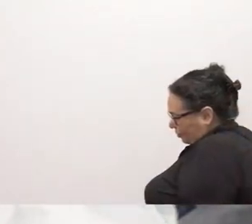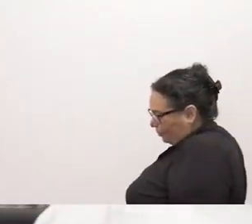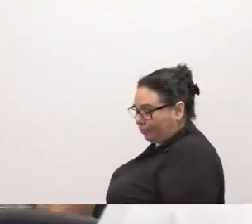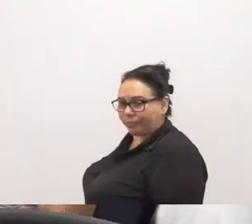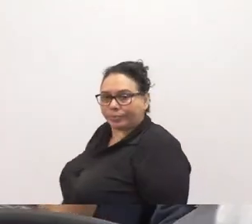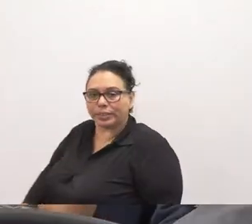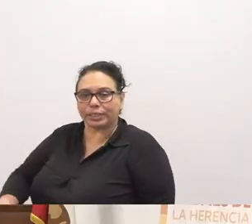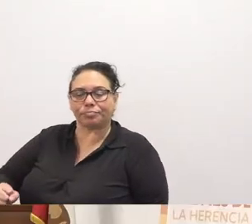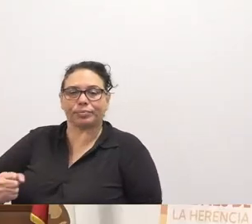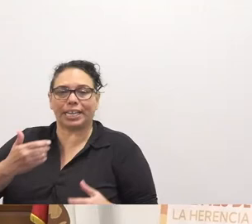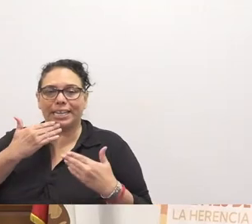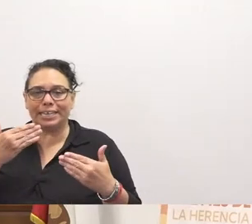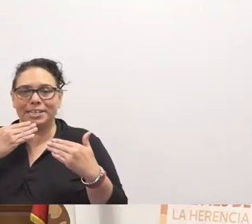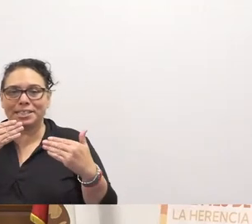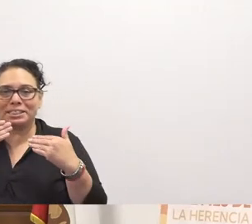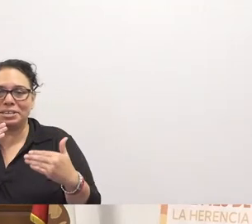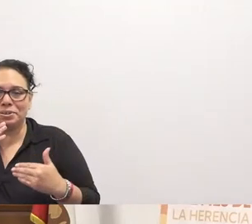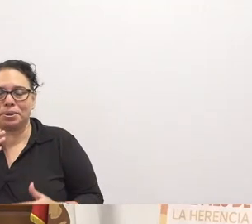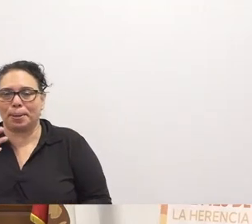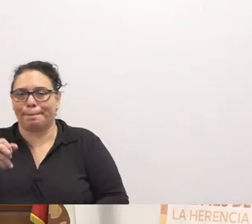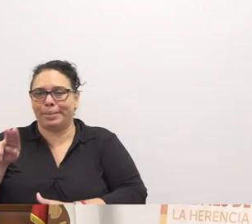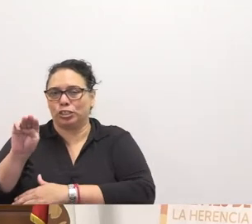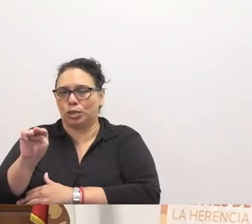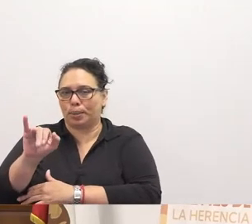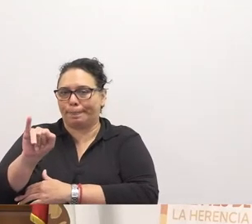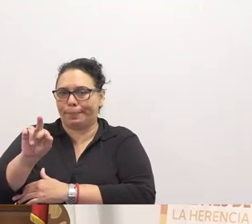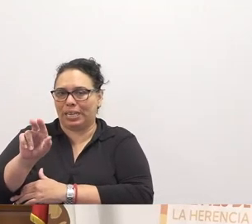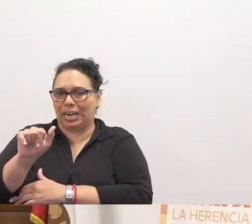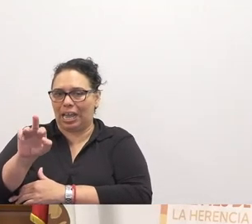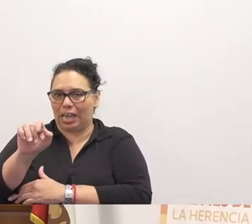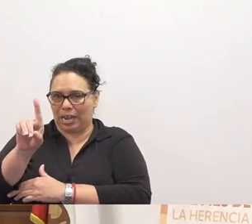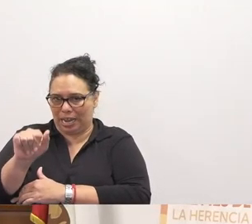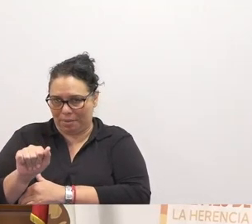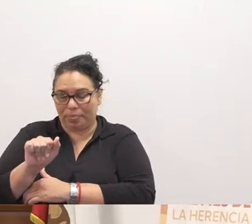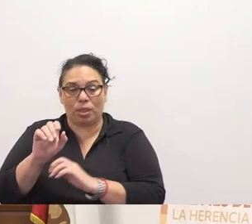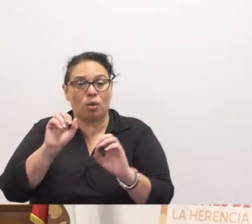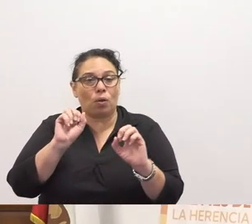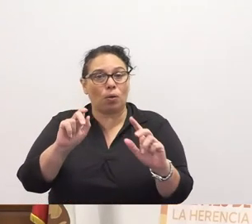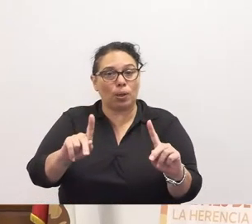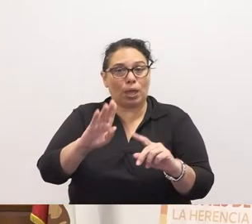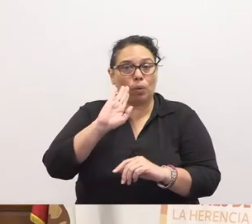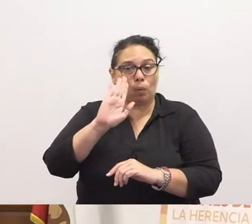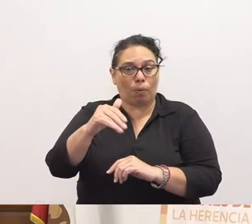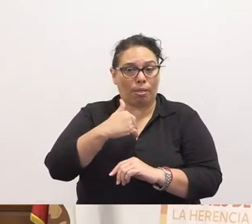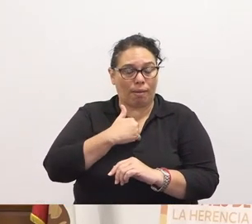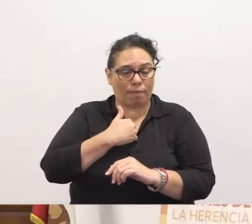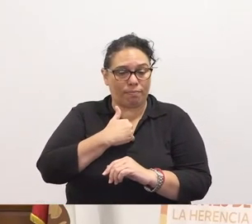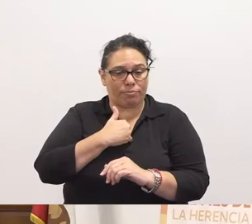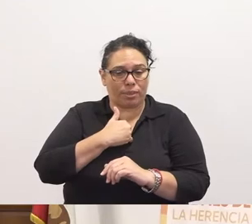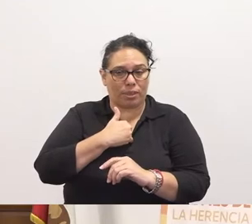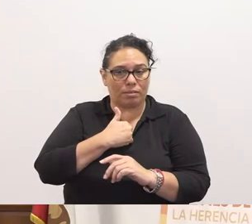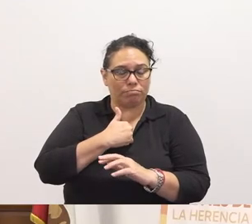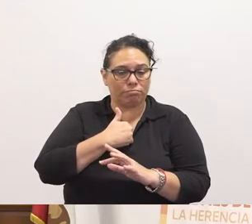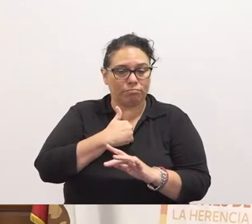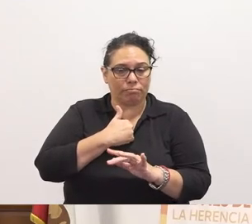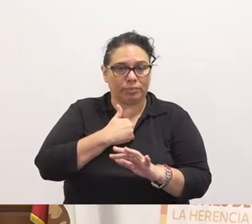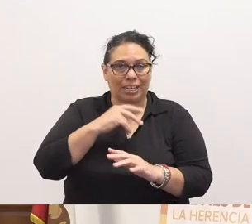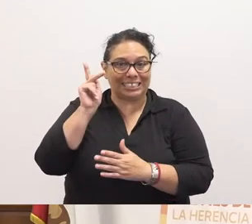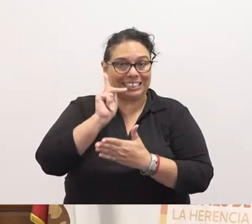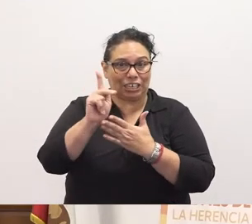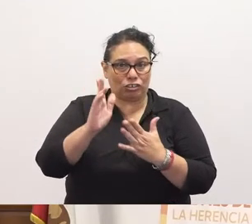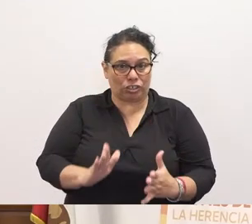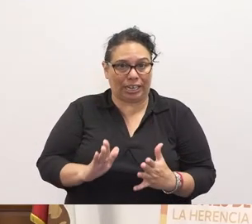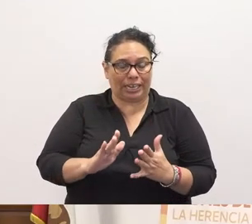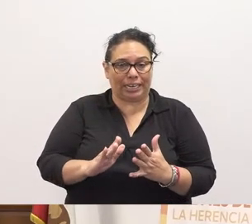Thank you, Mr. Miranda. Okay, so we will have our secretary